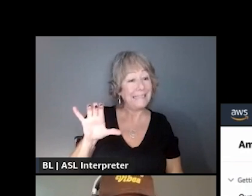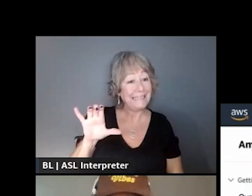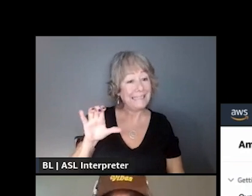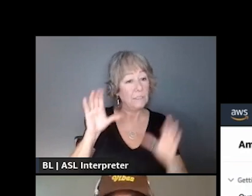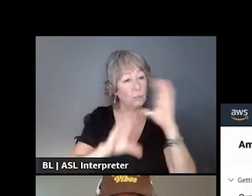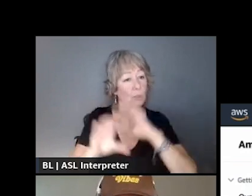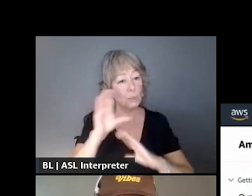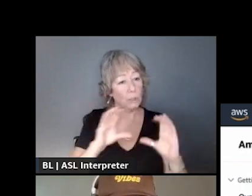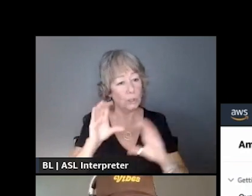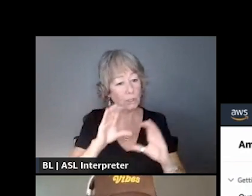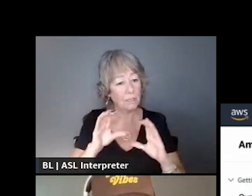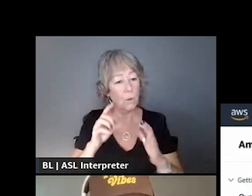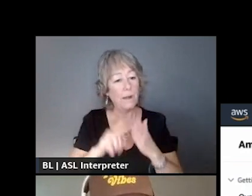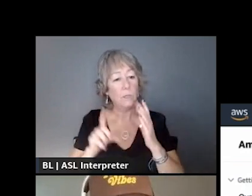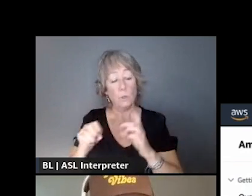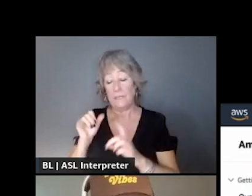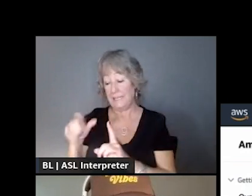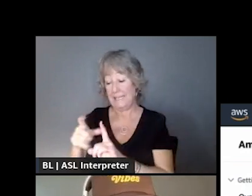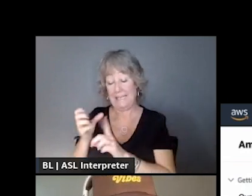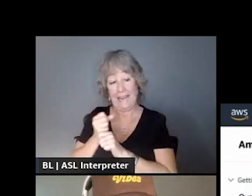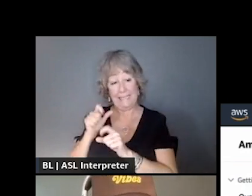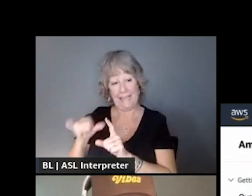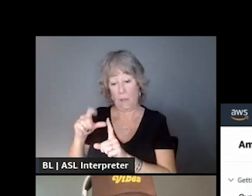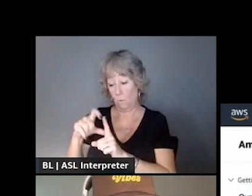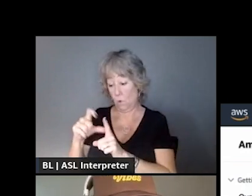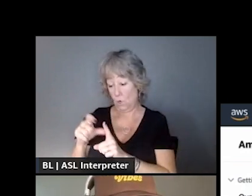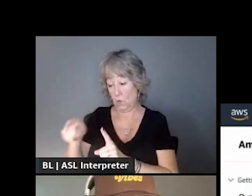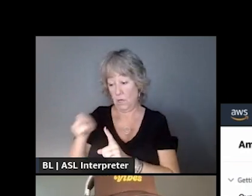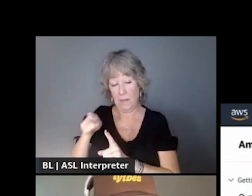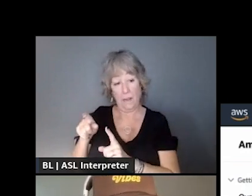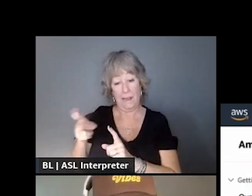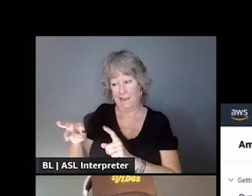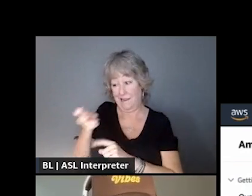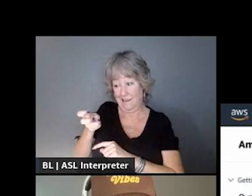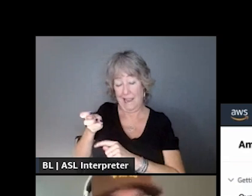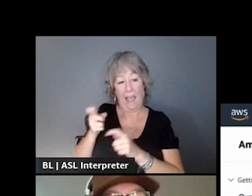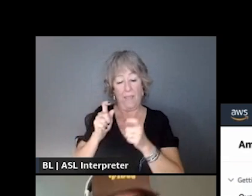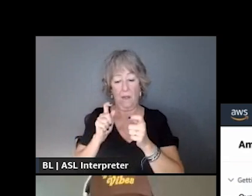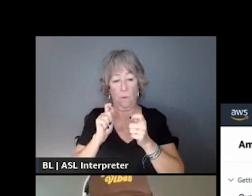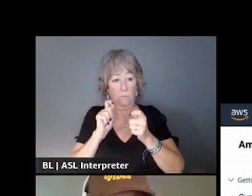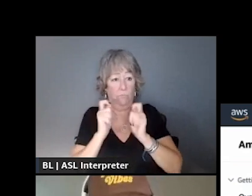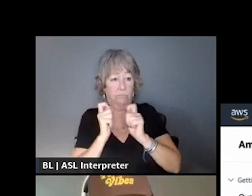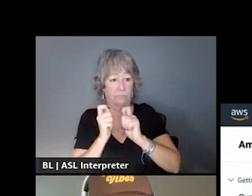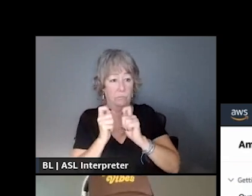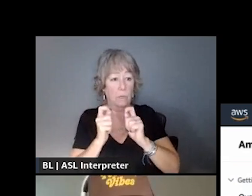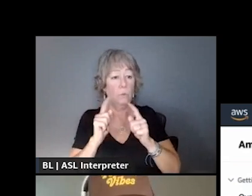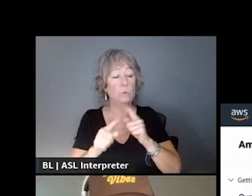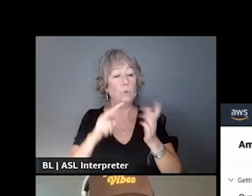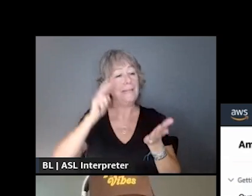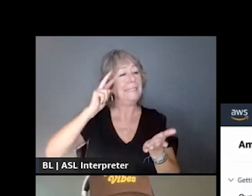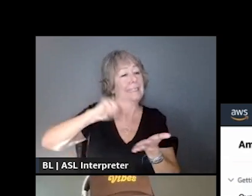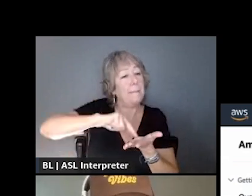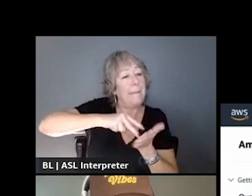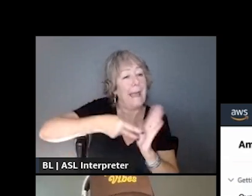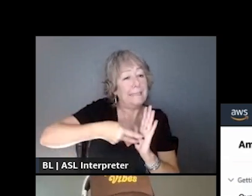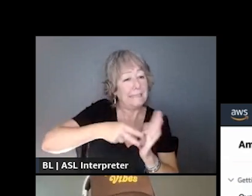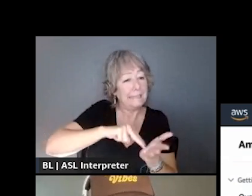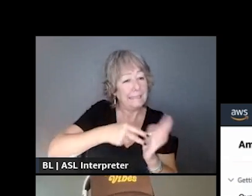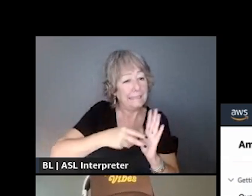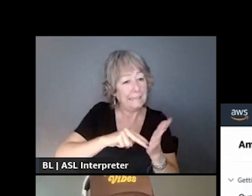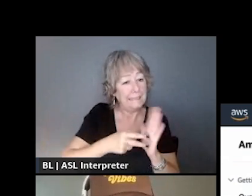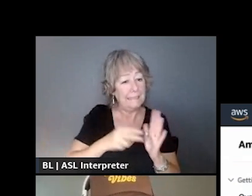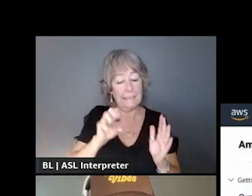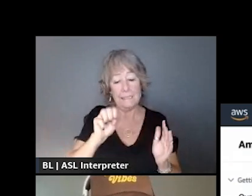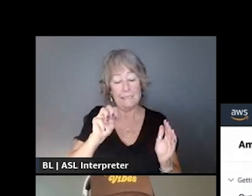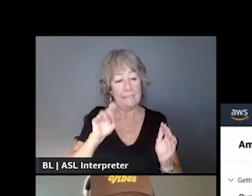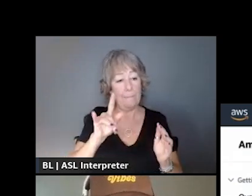your content and converts it into embeddings, which captures the semantic meaning. So semantically, the cost of something and the